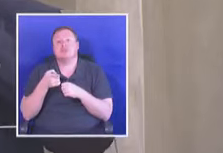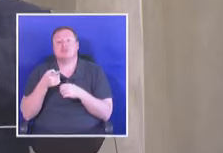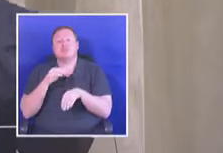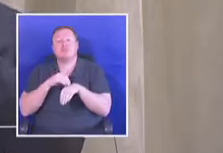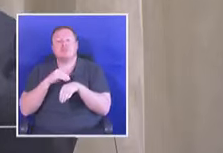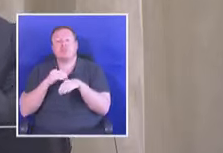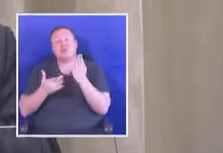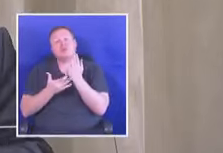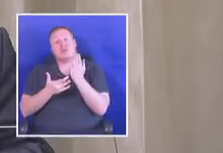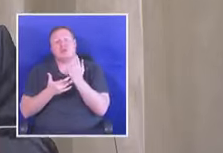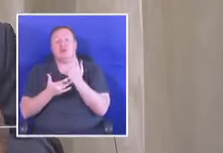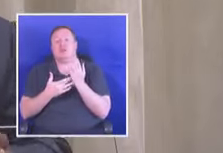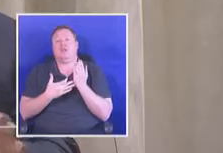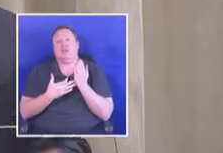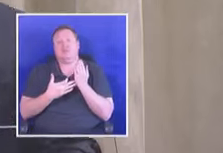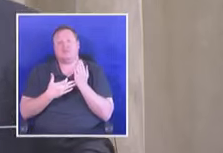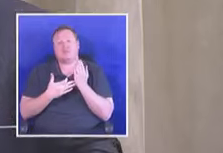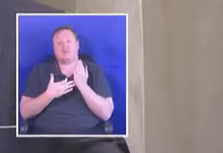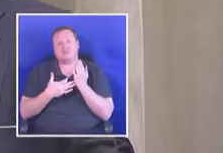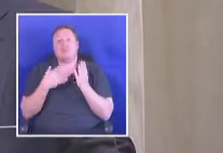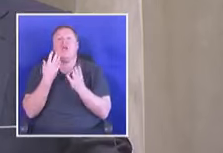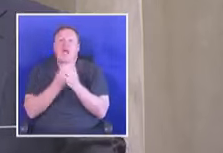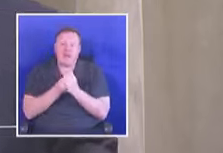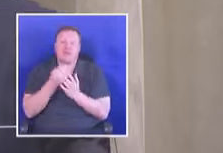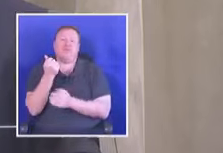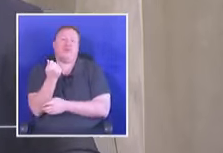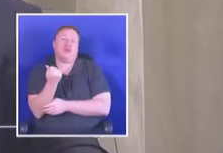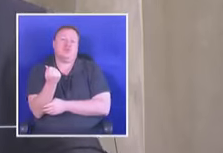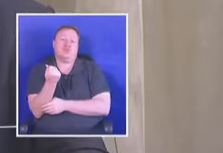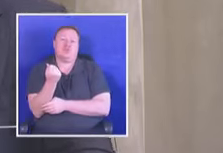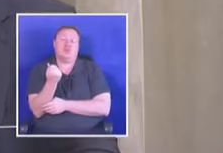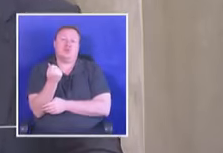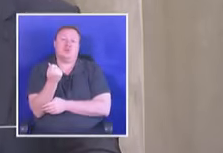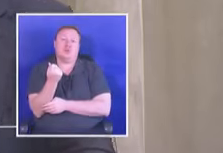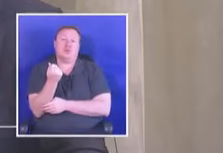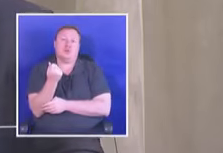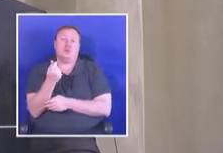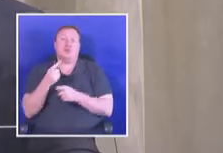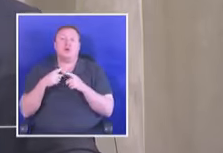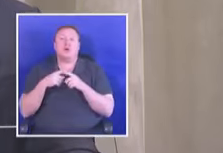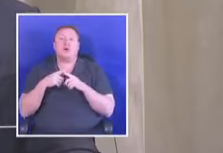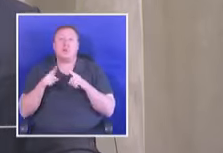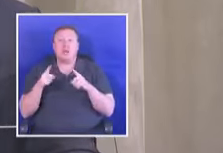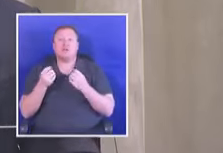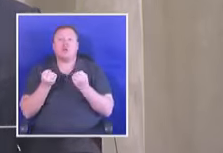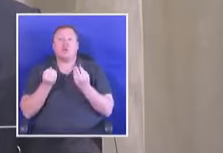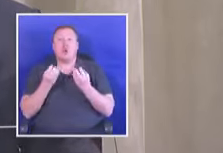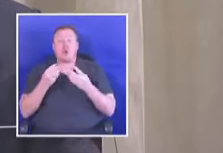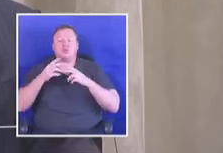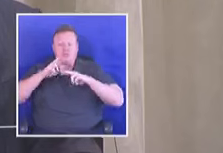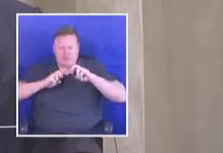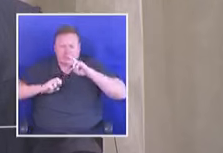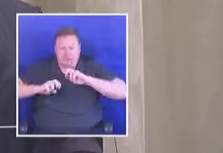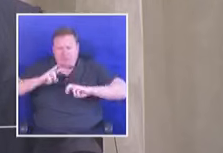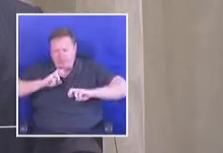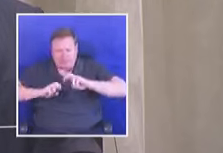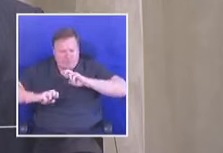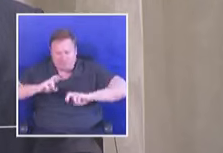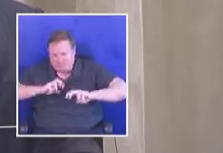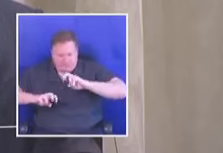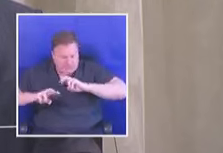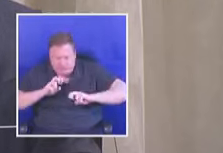technical as well as financial, but it had to take a lot of digging to finally